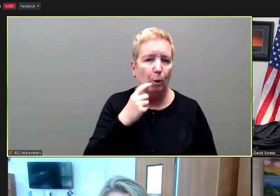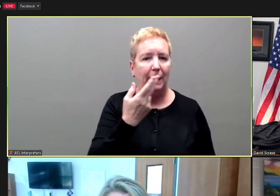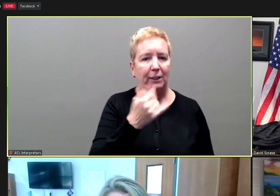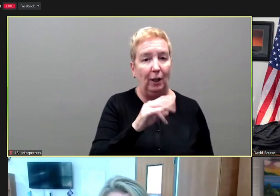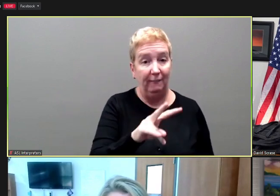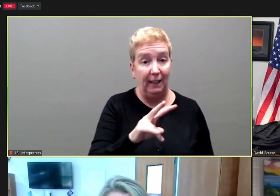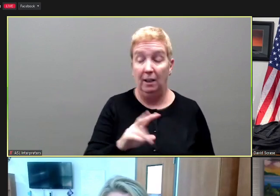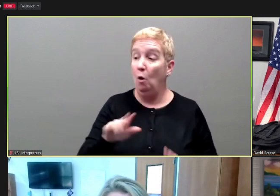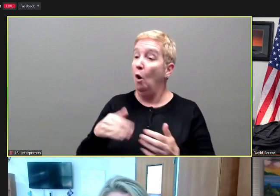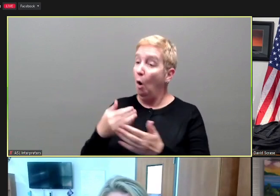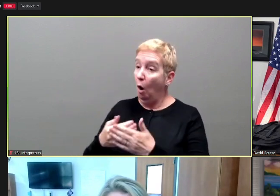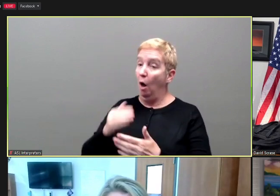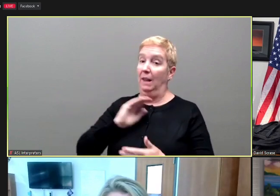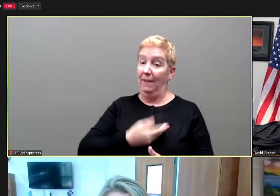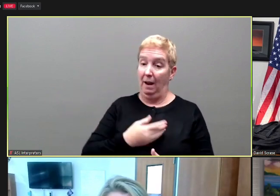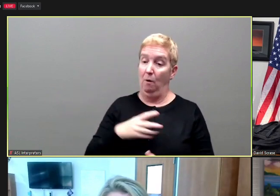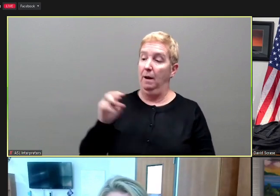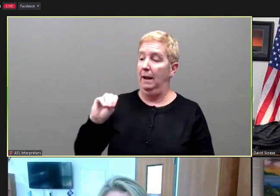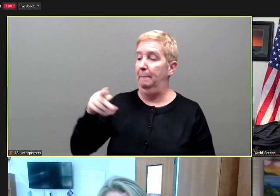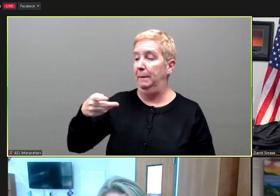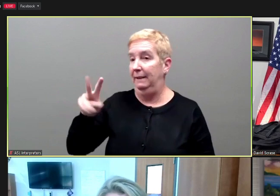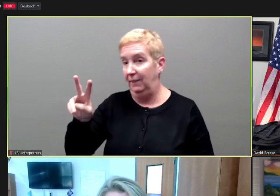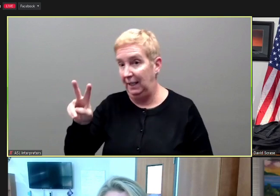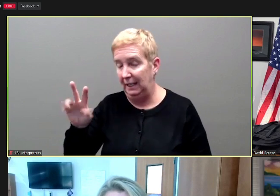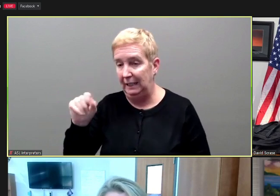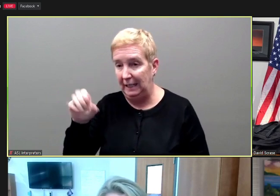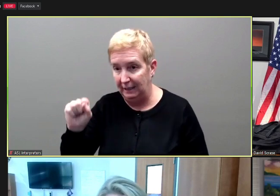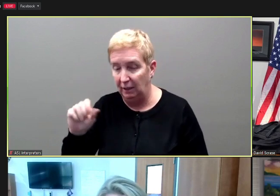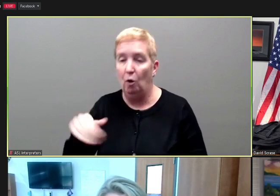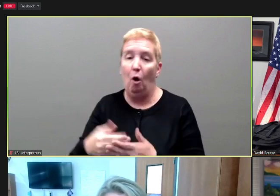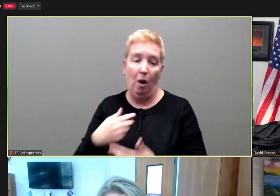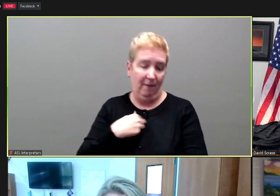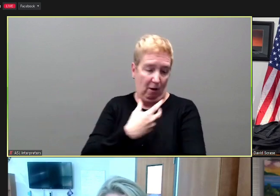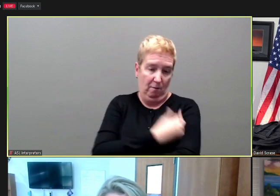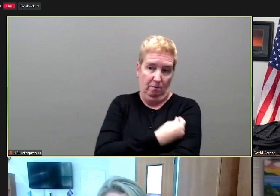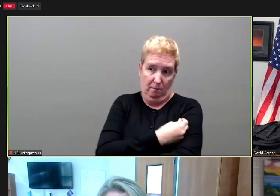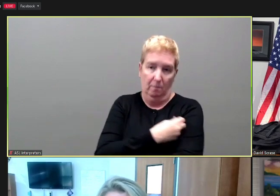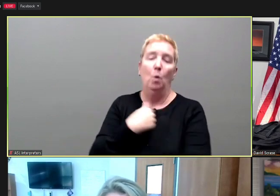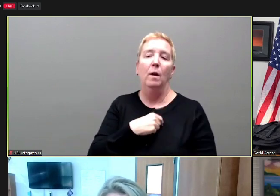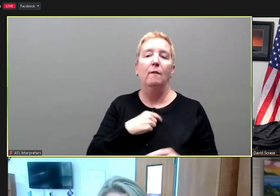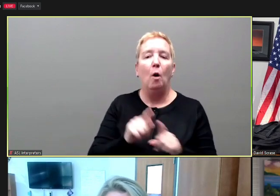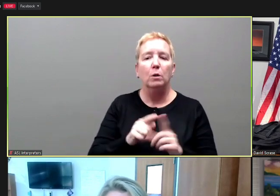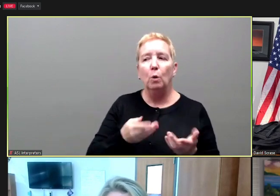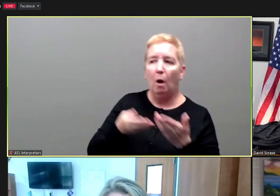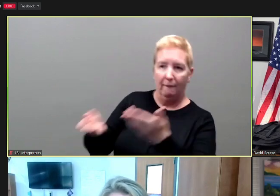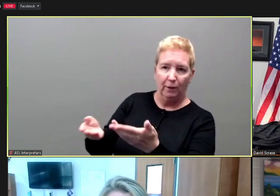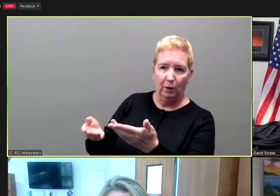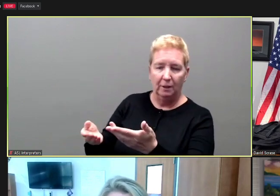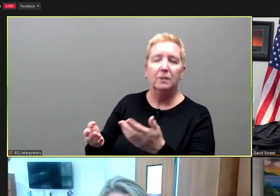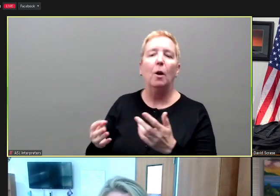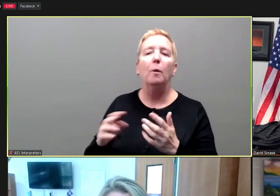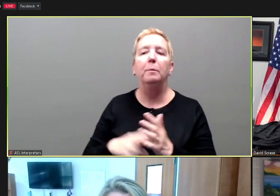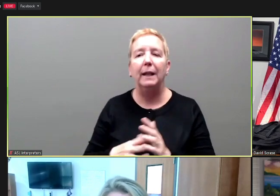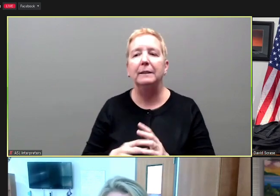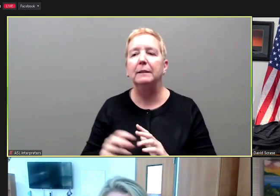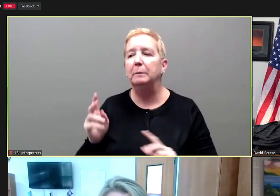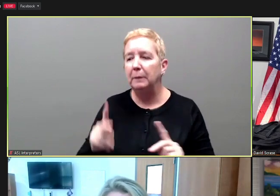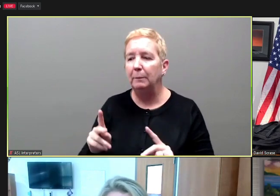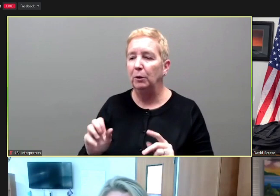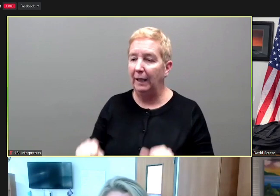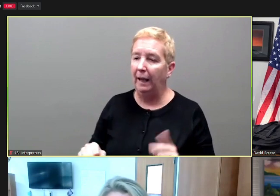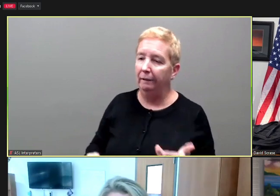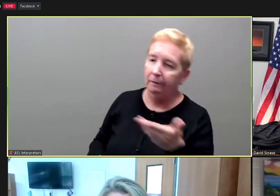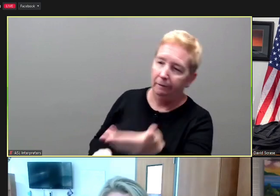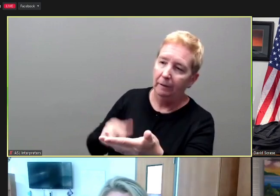monkeypox cases and also the immunization sessions that we've had, we've offered that as well to people so that they can get, prep or